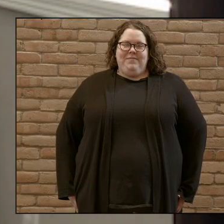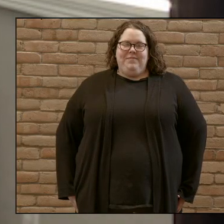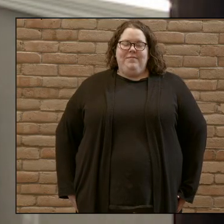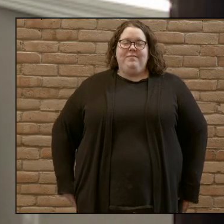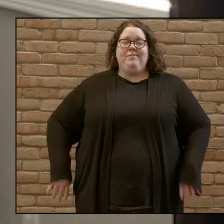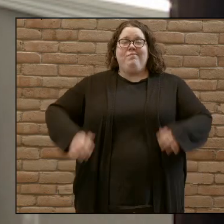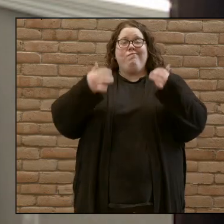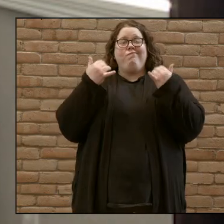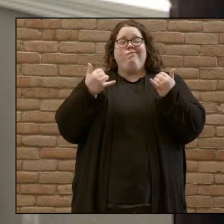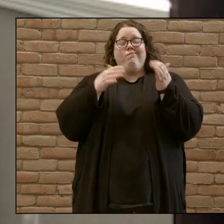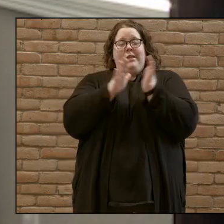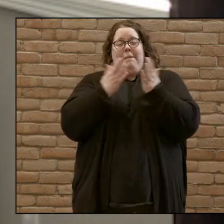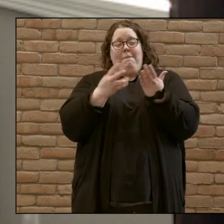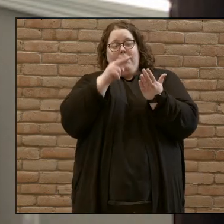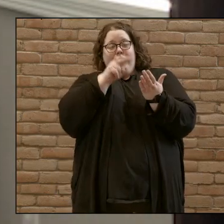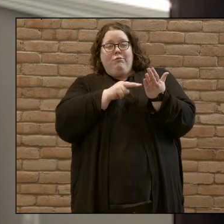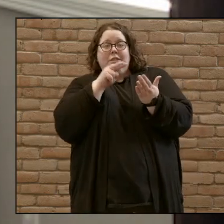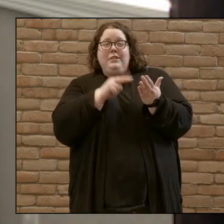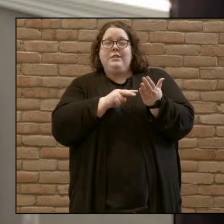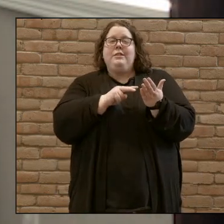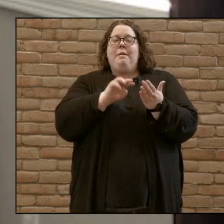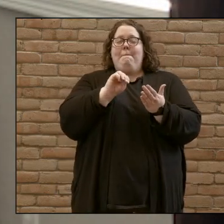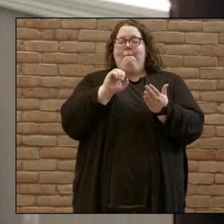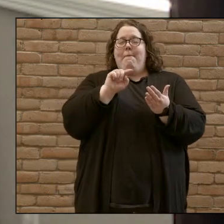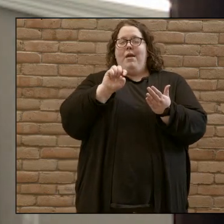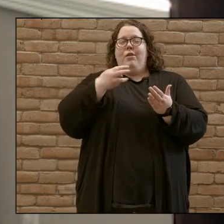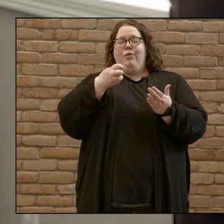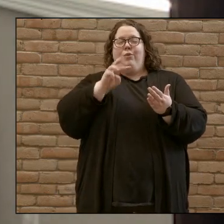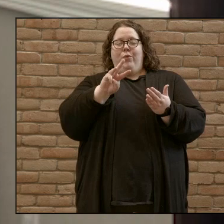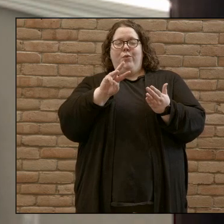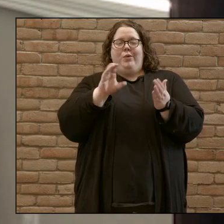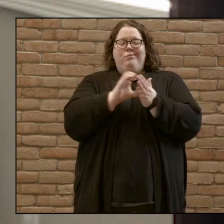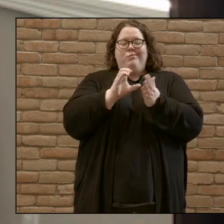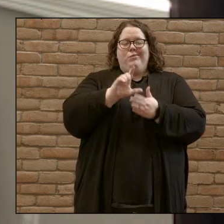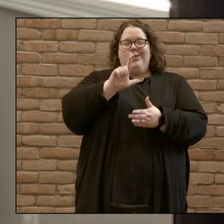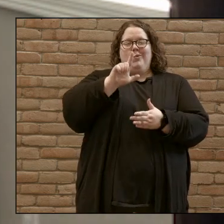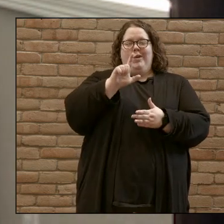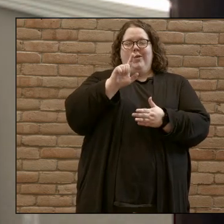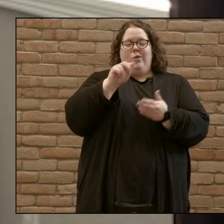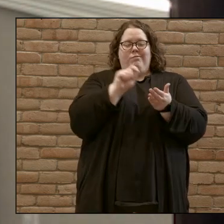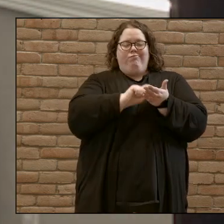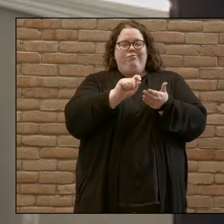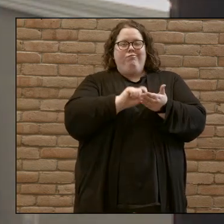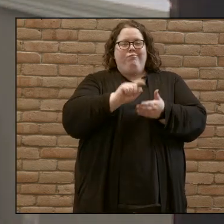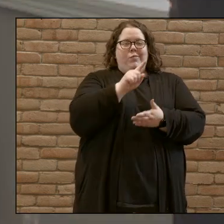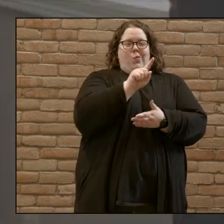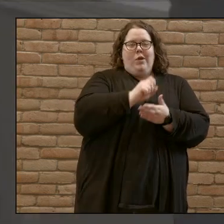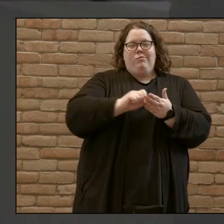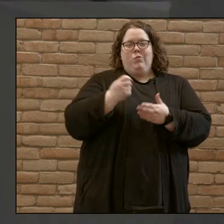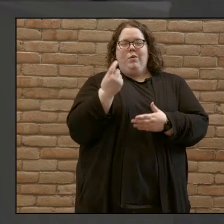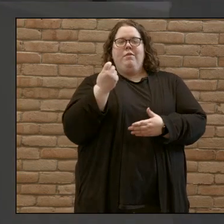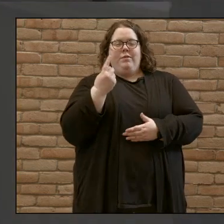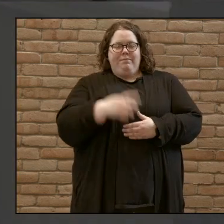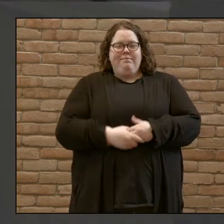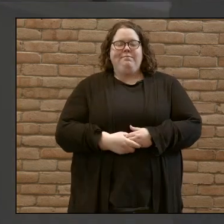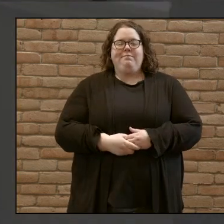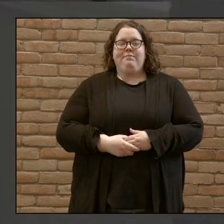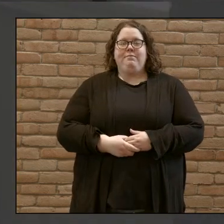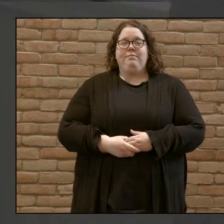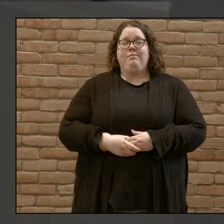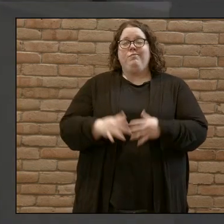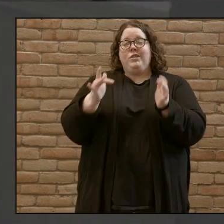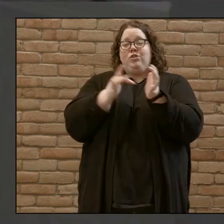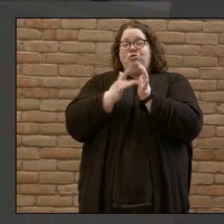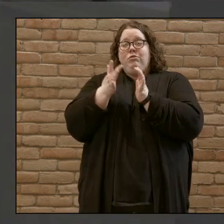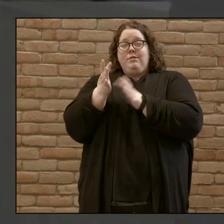Today's scripture reading is found in Matthew chapter 21, verses 1 through 11. As Jesus and the disciples approached Jerusalem,